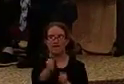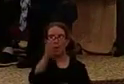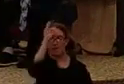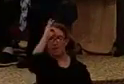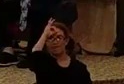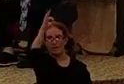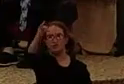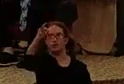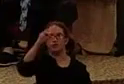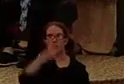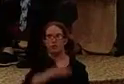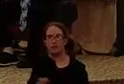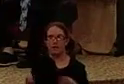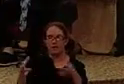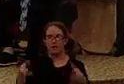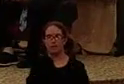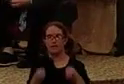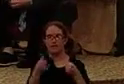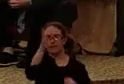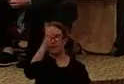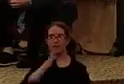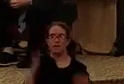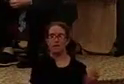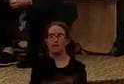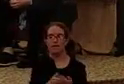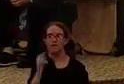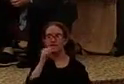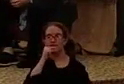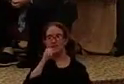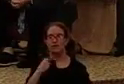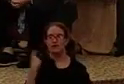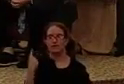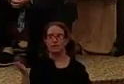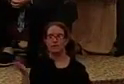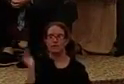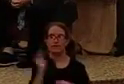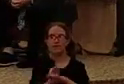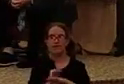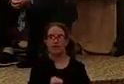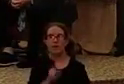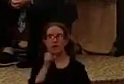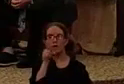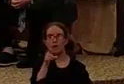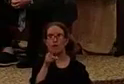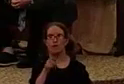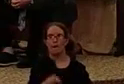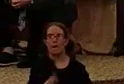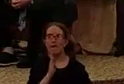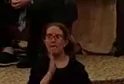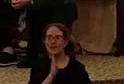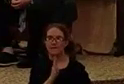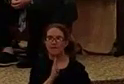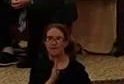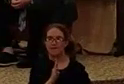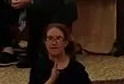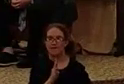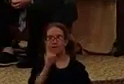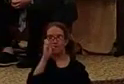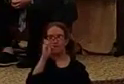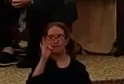future you plan on picking up God. I'm here to tell somebody tonight, amen, that you are being